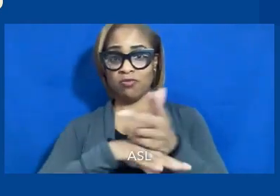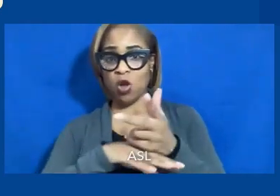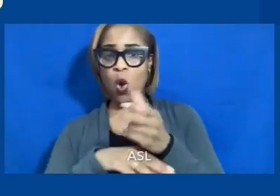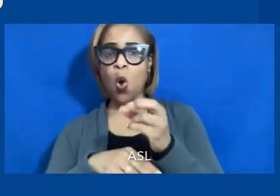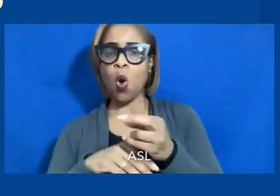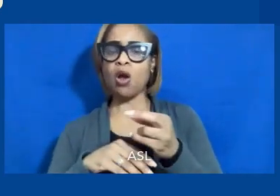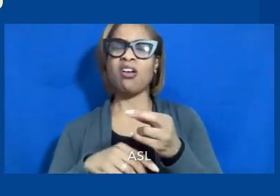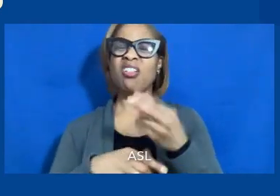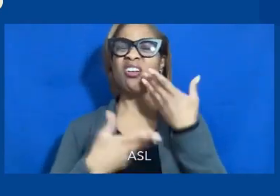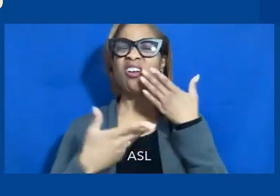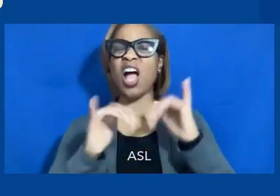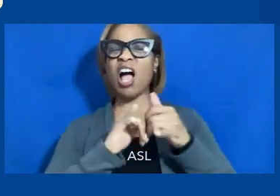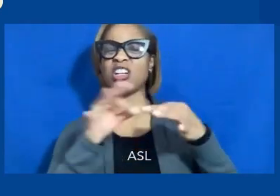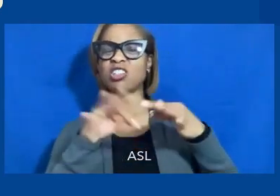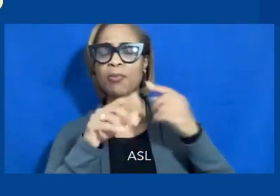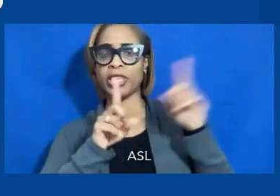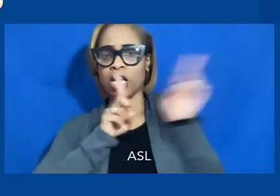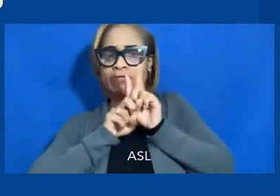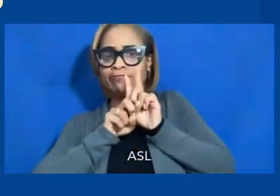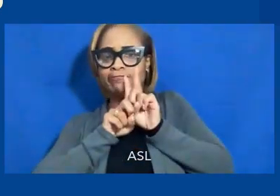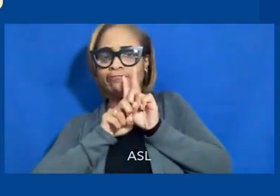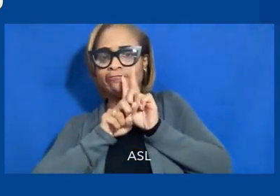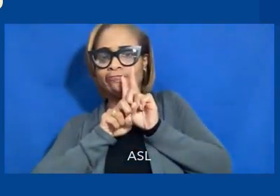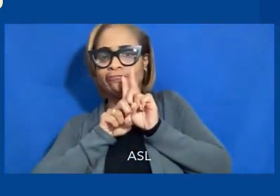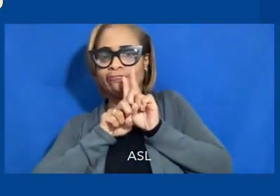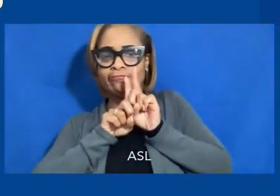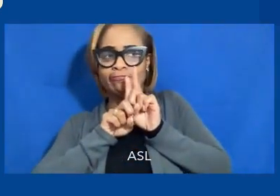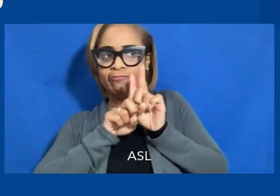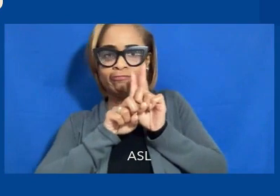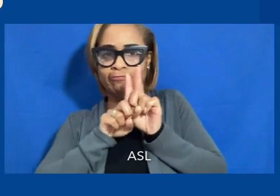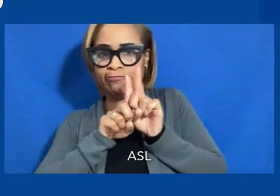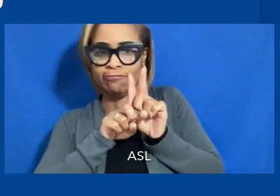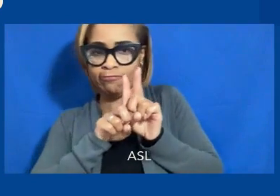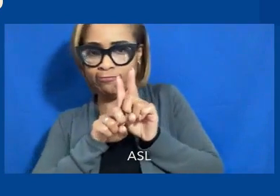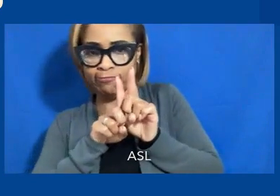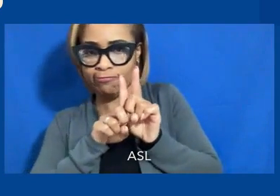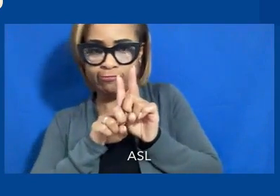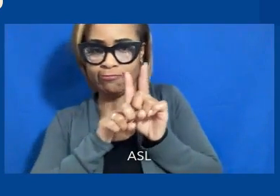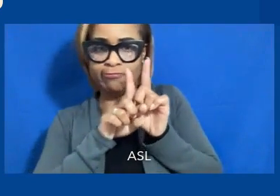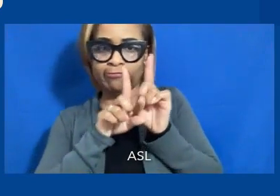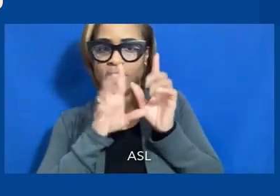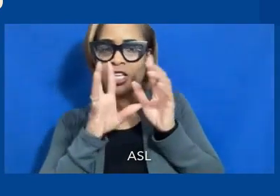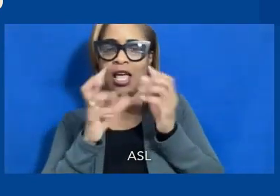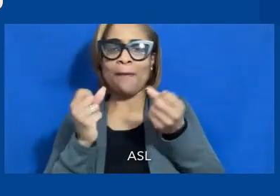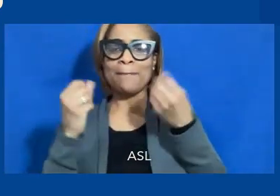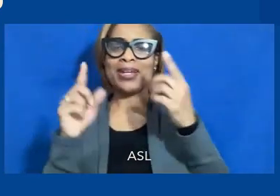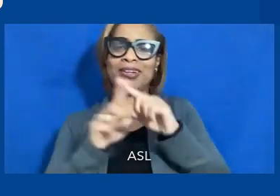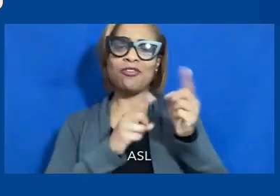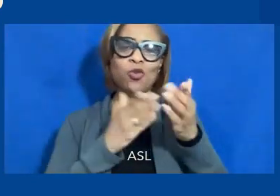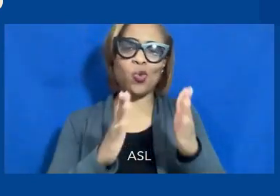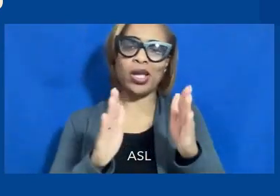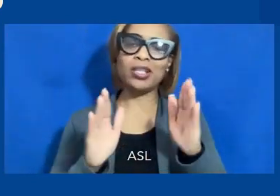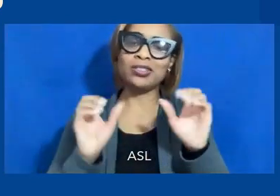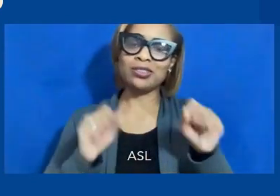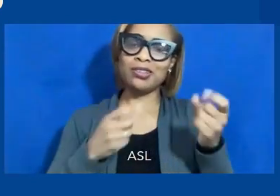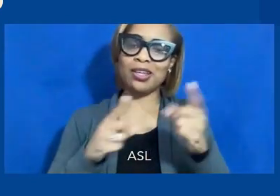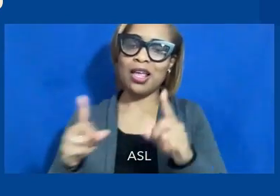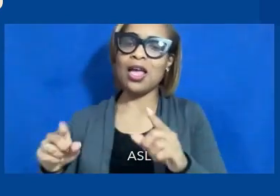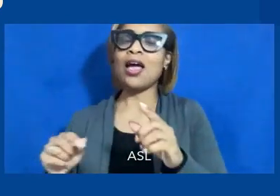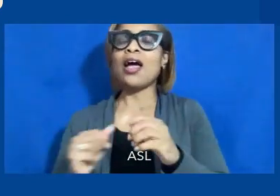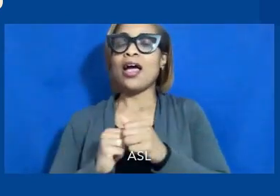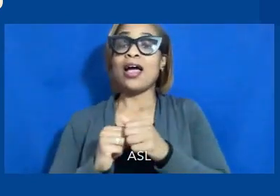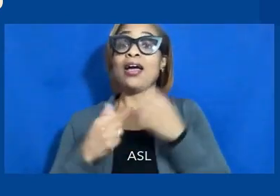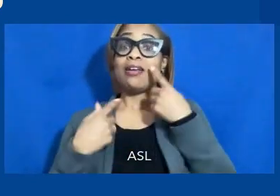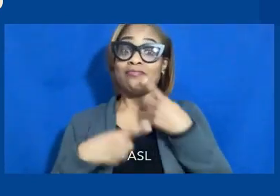what they want, but they're right next to you the whole time, and you guys are working it out in the moment? There's just so many different ways it can go. I would say I've